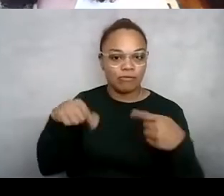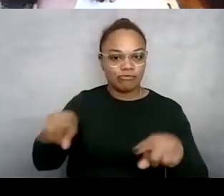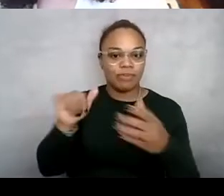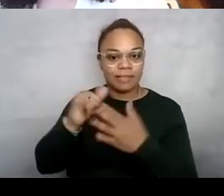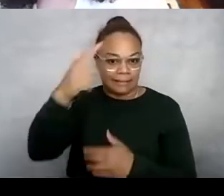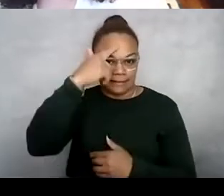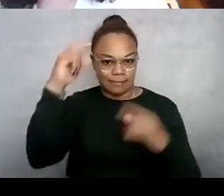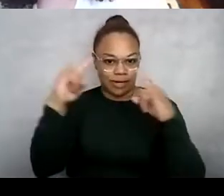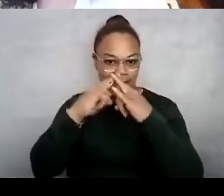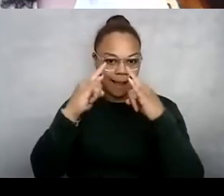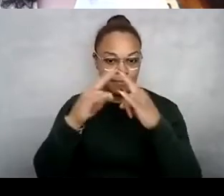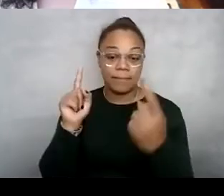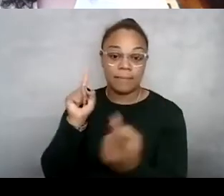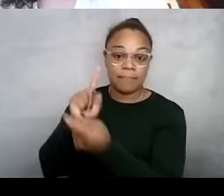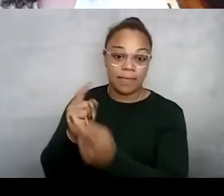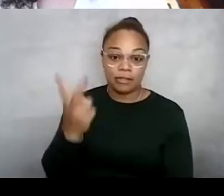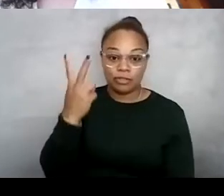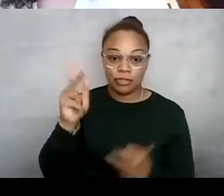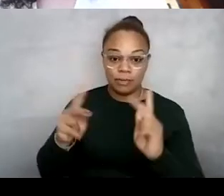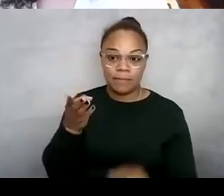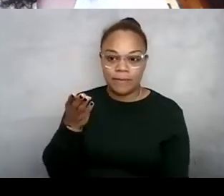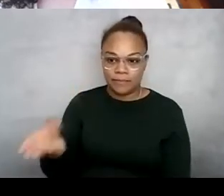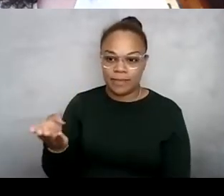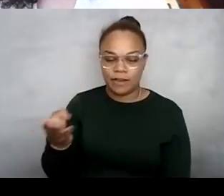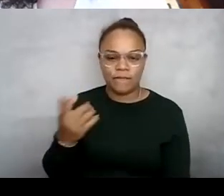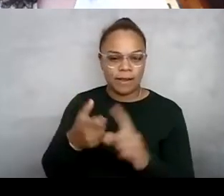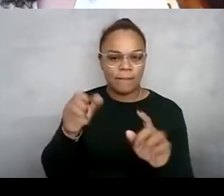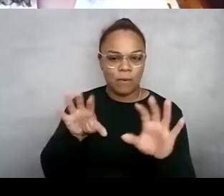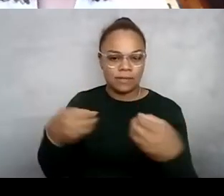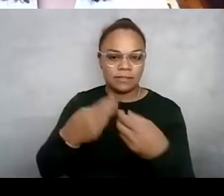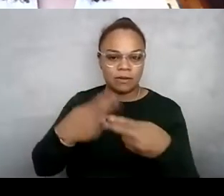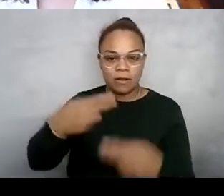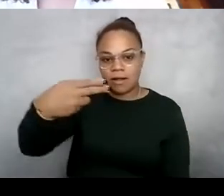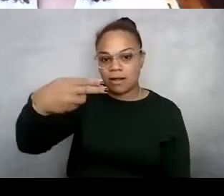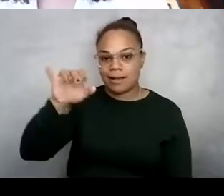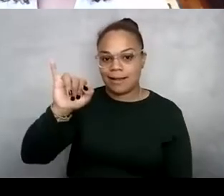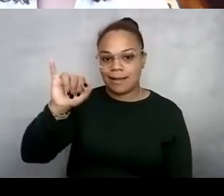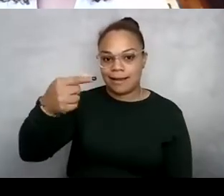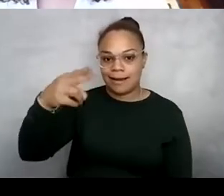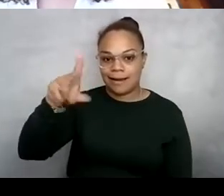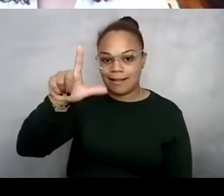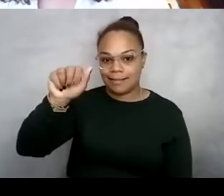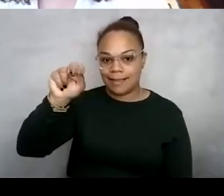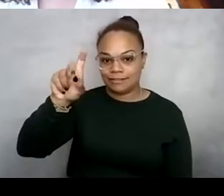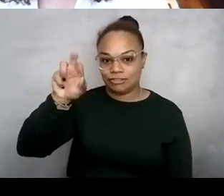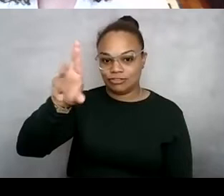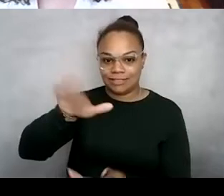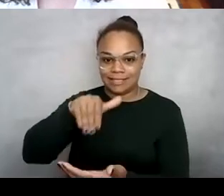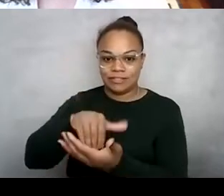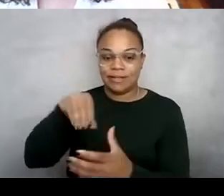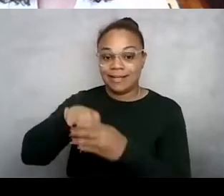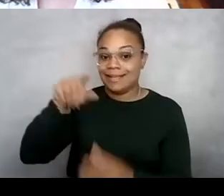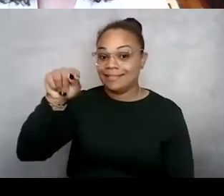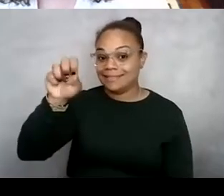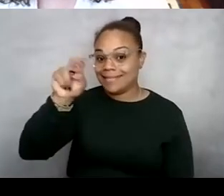this two people called Guy and Candy Carowin from an organization called the Highlander Center in Tennessee. The Highlander